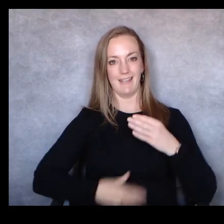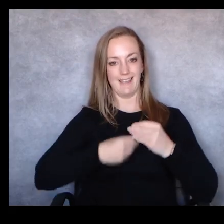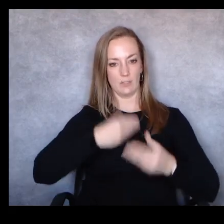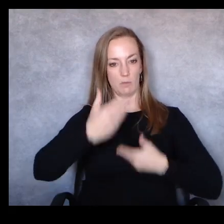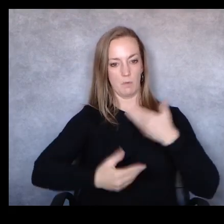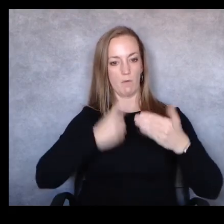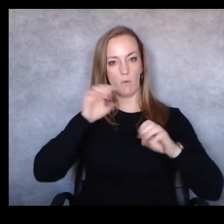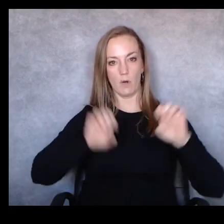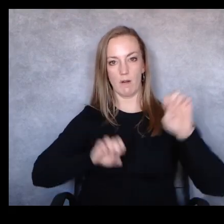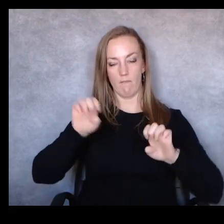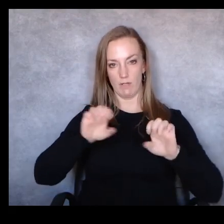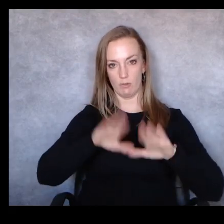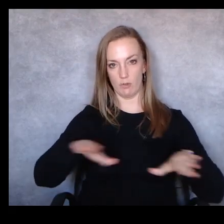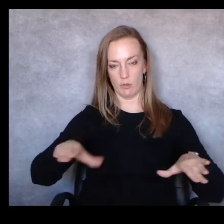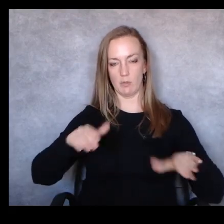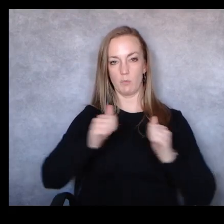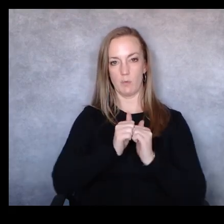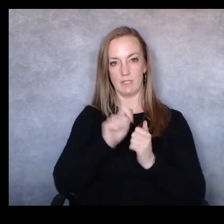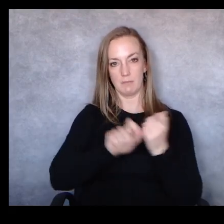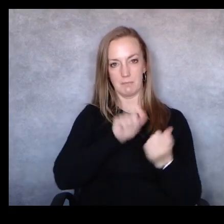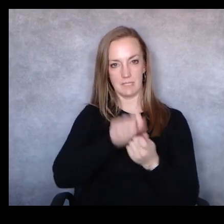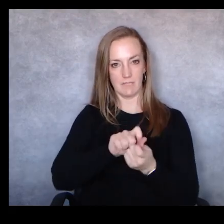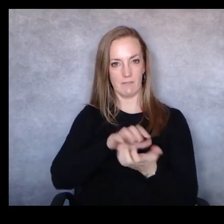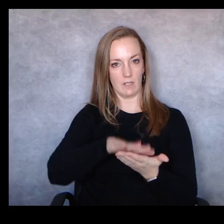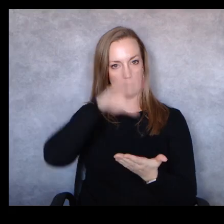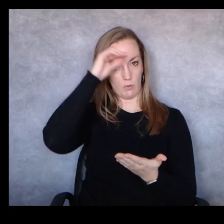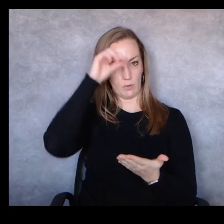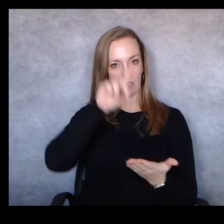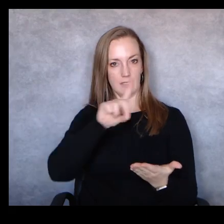evaluating children with specific learning disabilities.